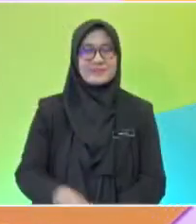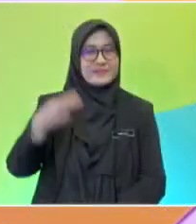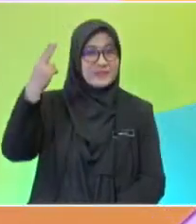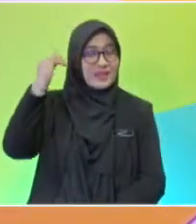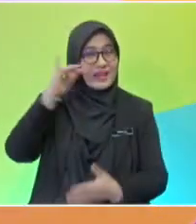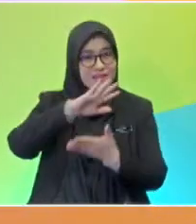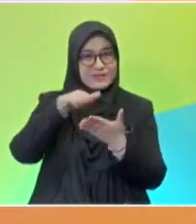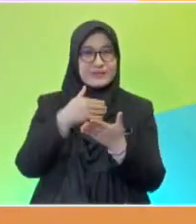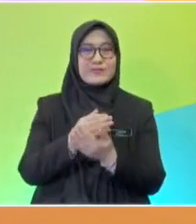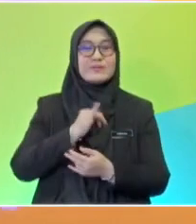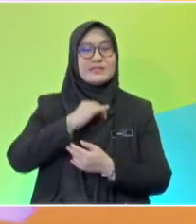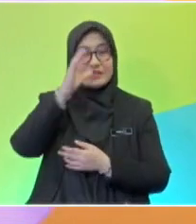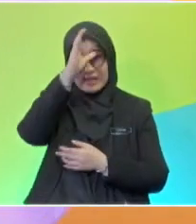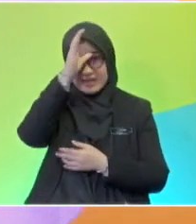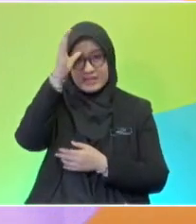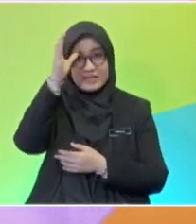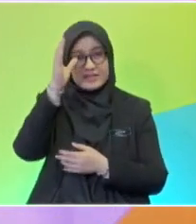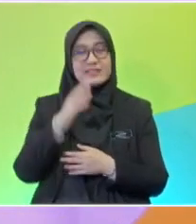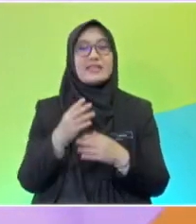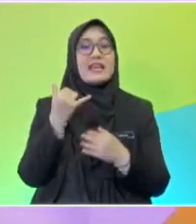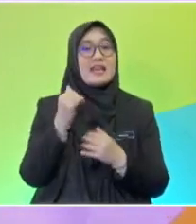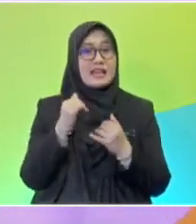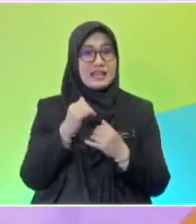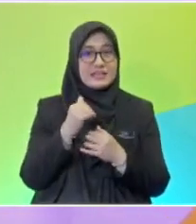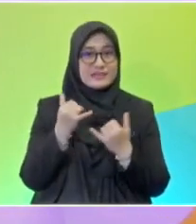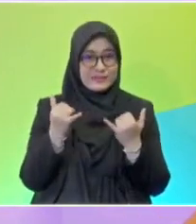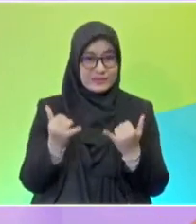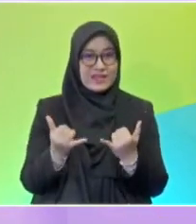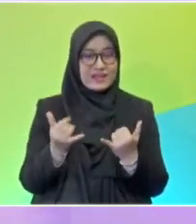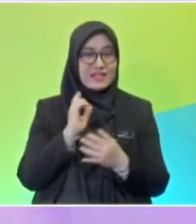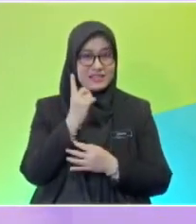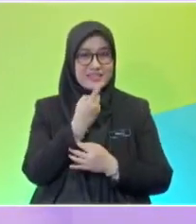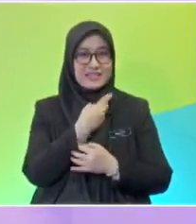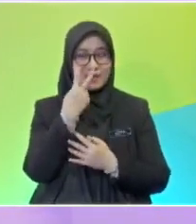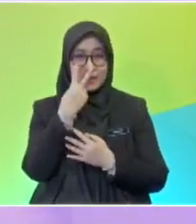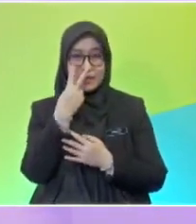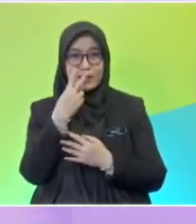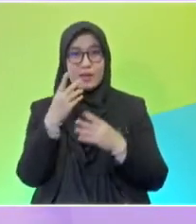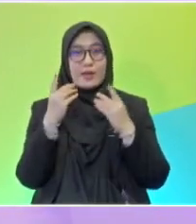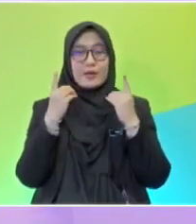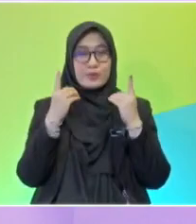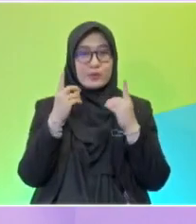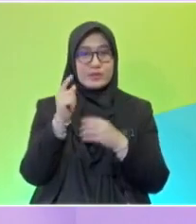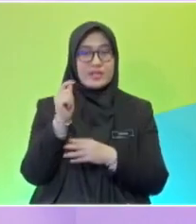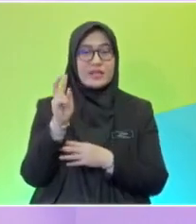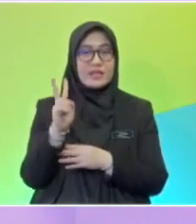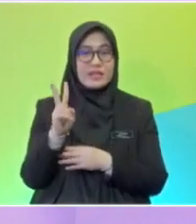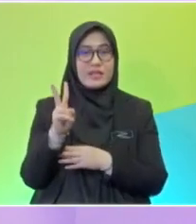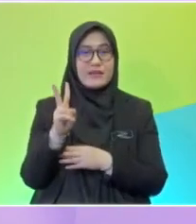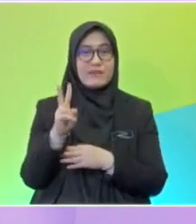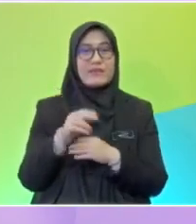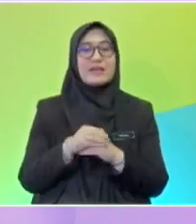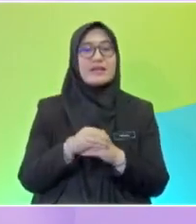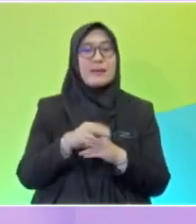Hi everyone, I'm Chris MJ and you are watching Pentaksiran Bilik Darjah, also known as PBD here on